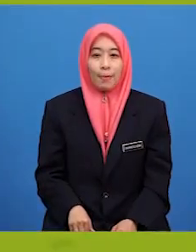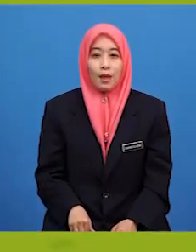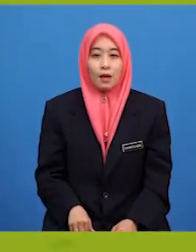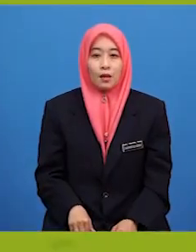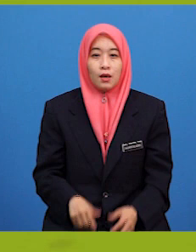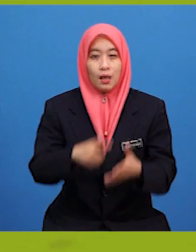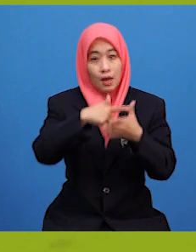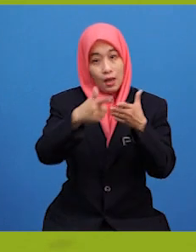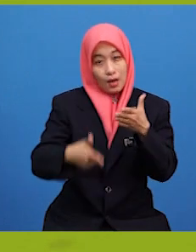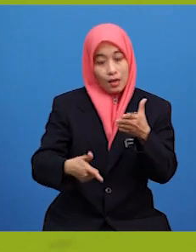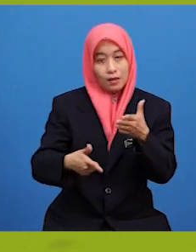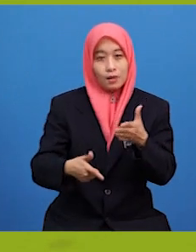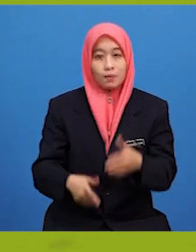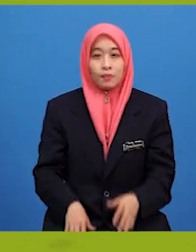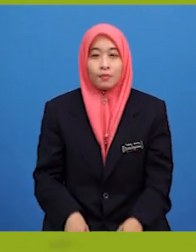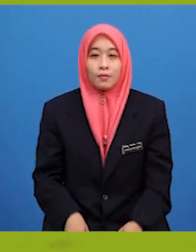Lastly,